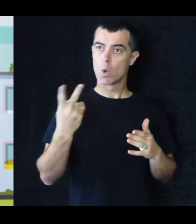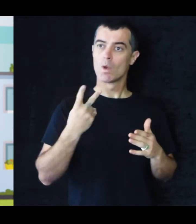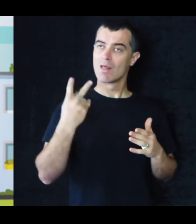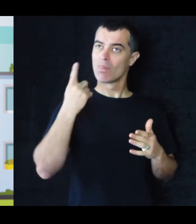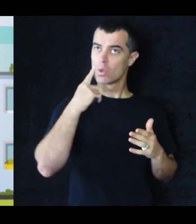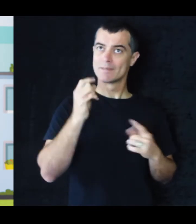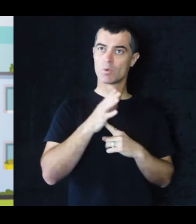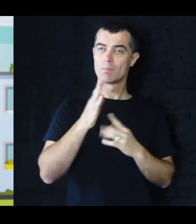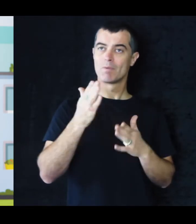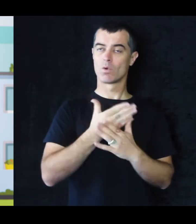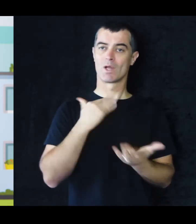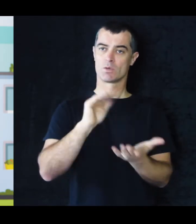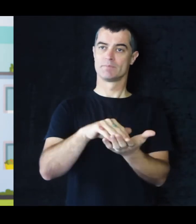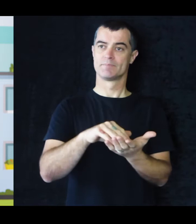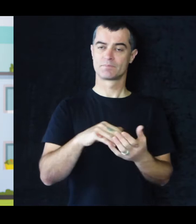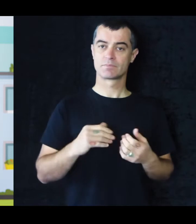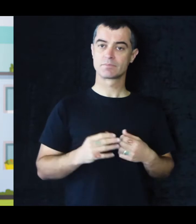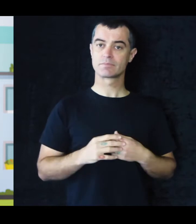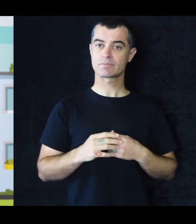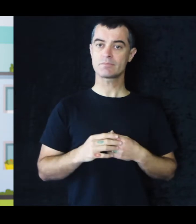thought was relevant before we got there.